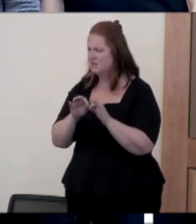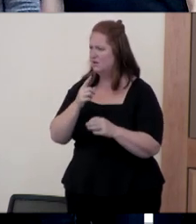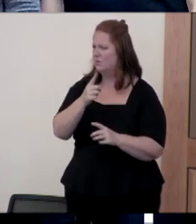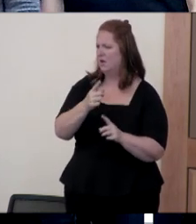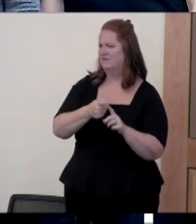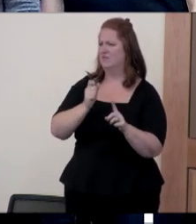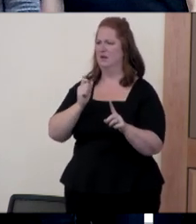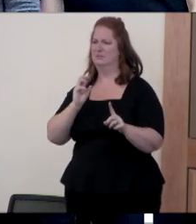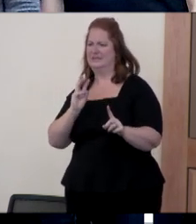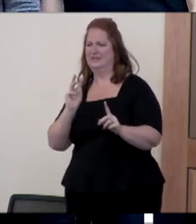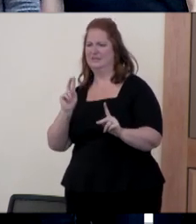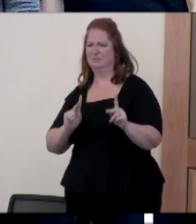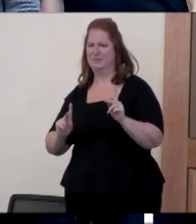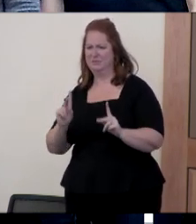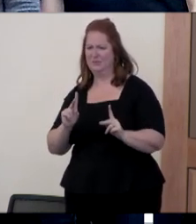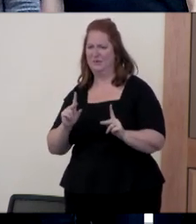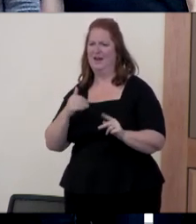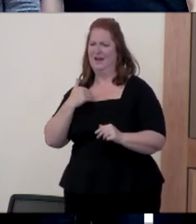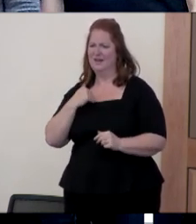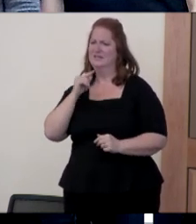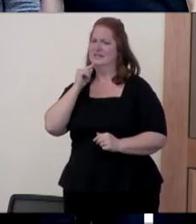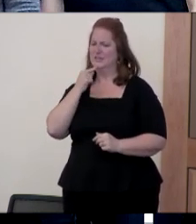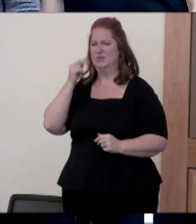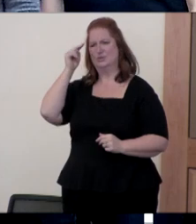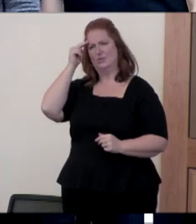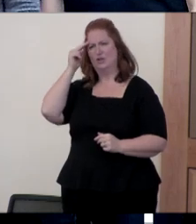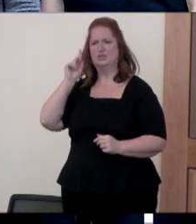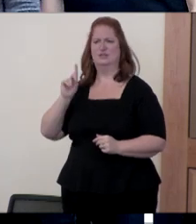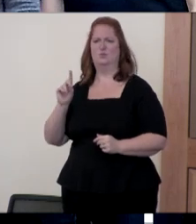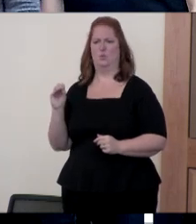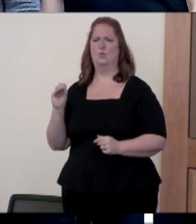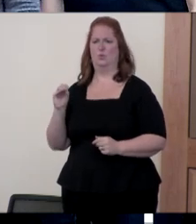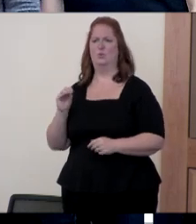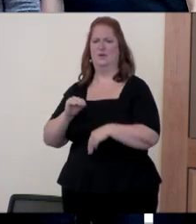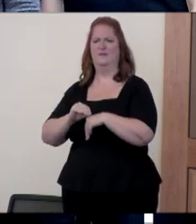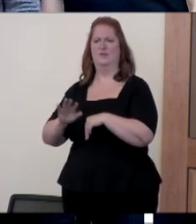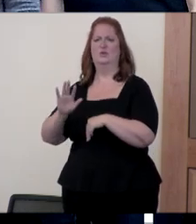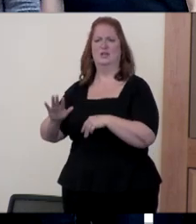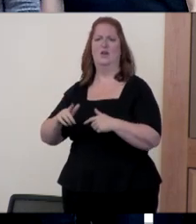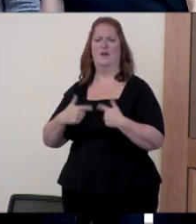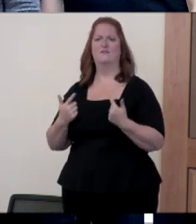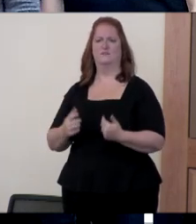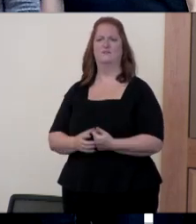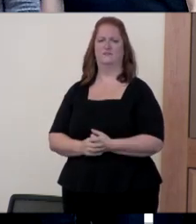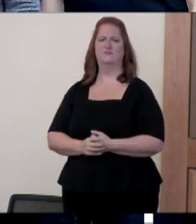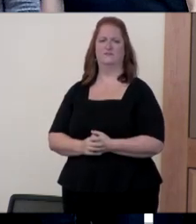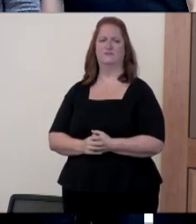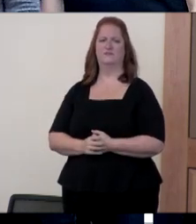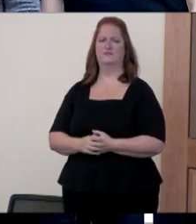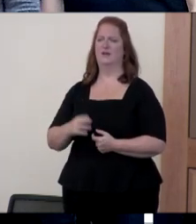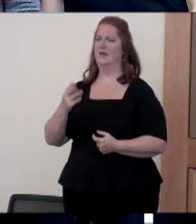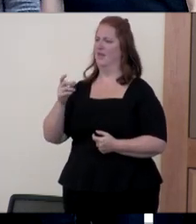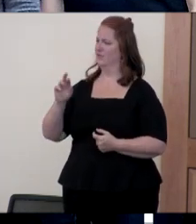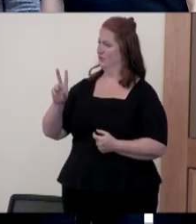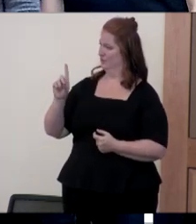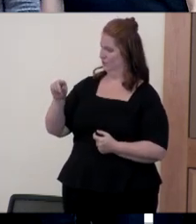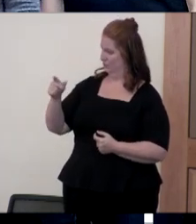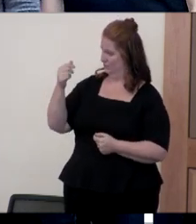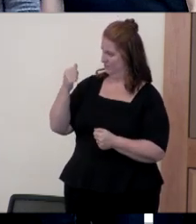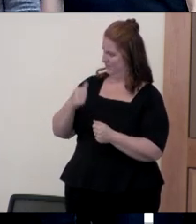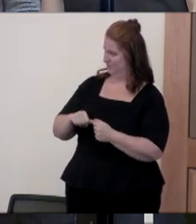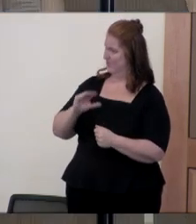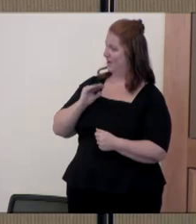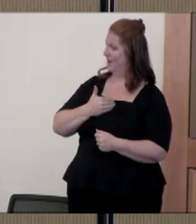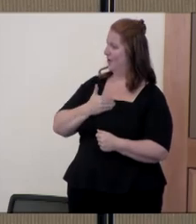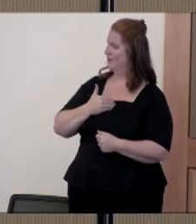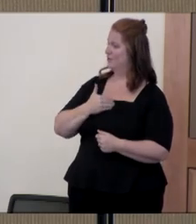is dealing with a very serious neurological disorder that affects the quality of their lives. Heather, you might remember, is part of our Wright